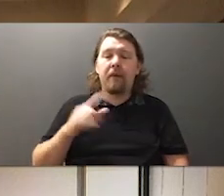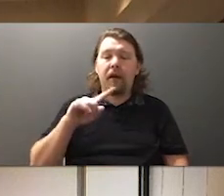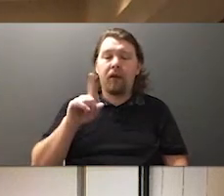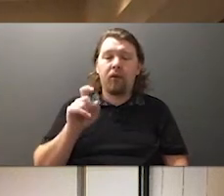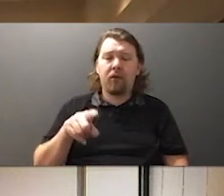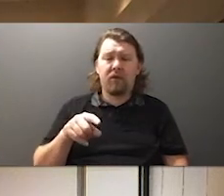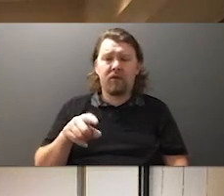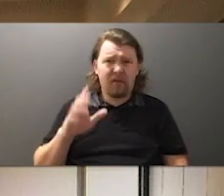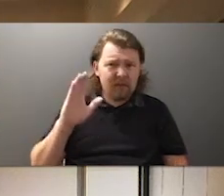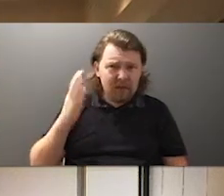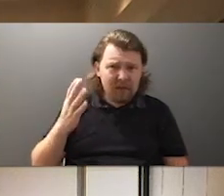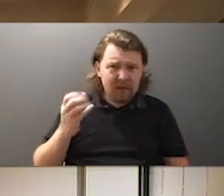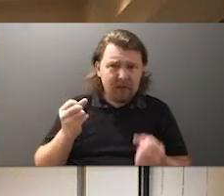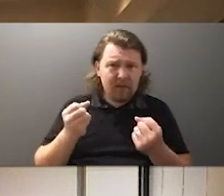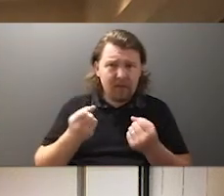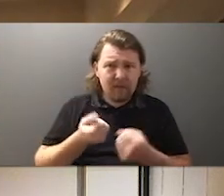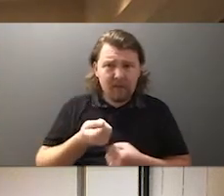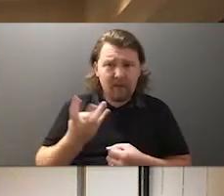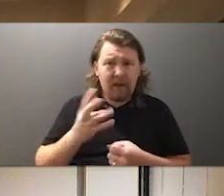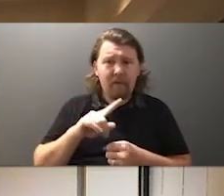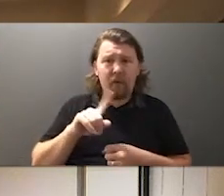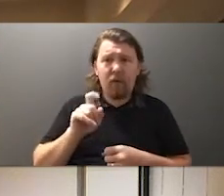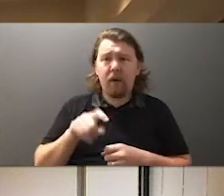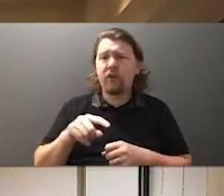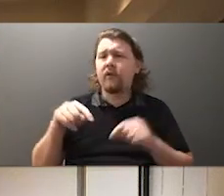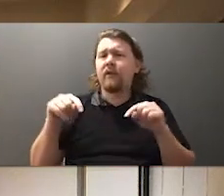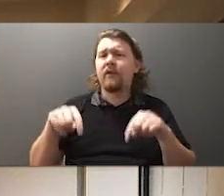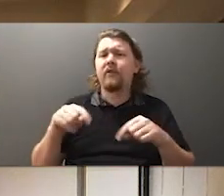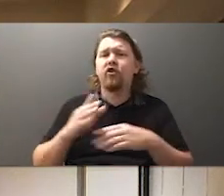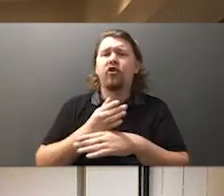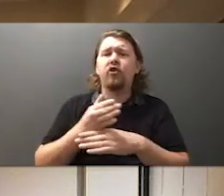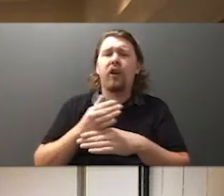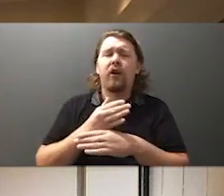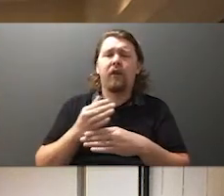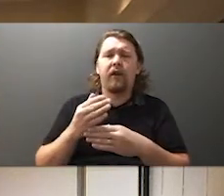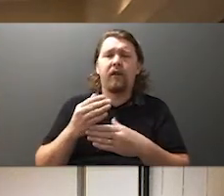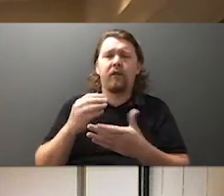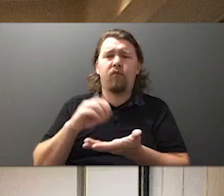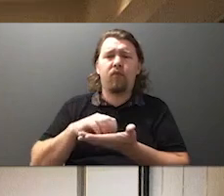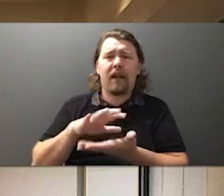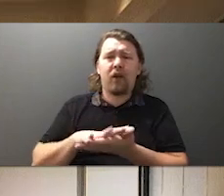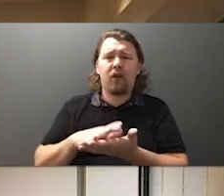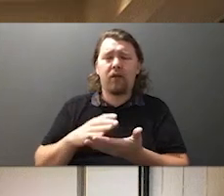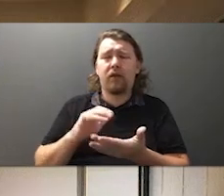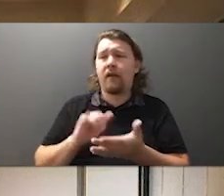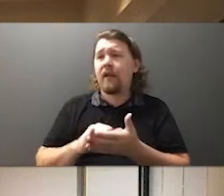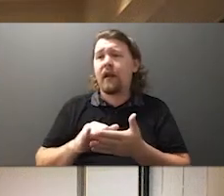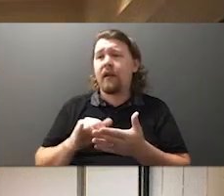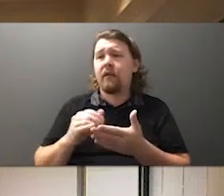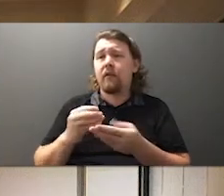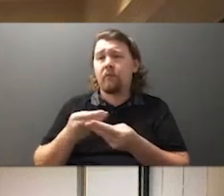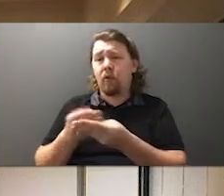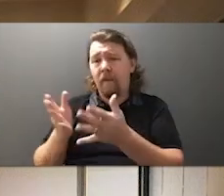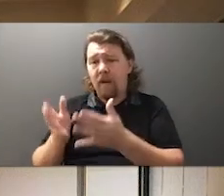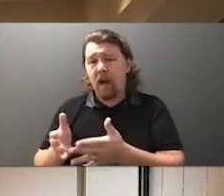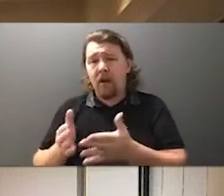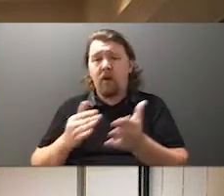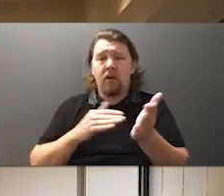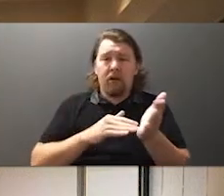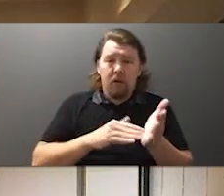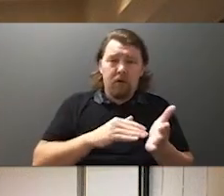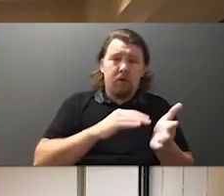So my question, and there seems to be several questions about the sharing of records or access that providers